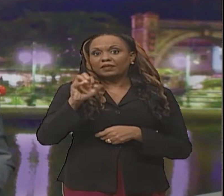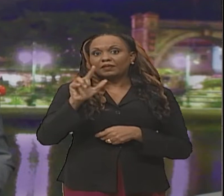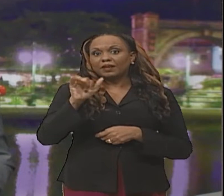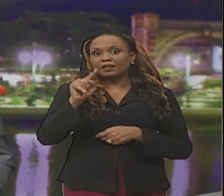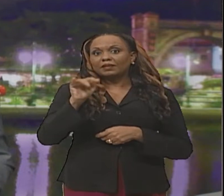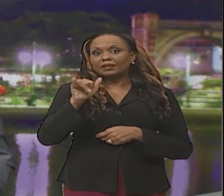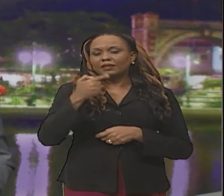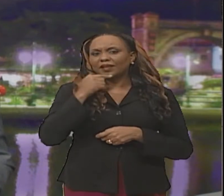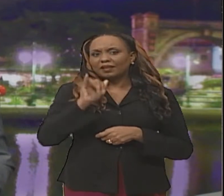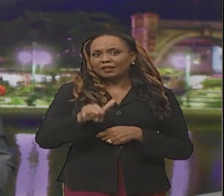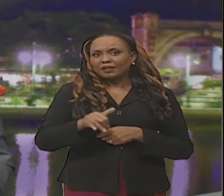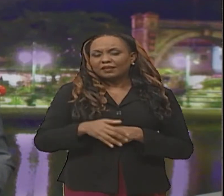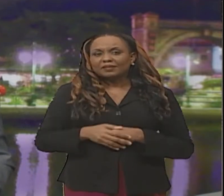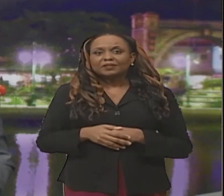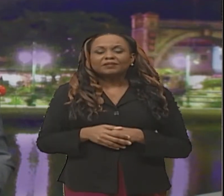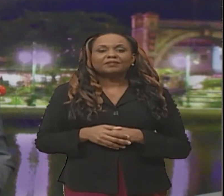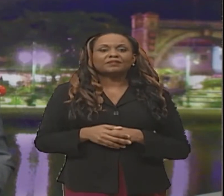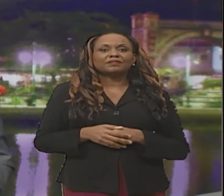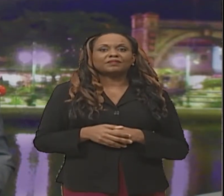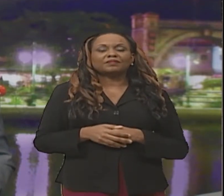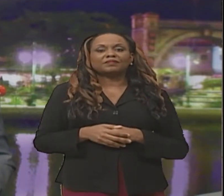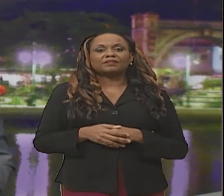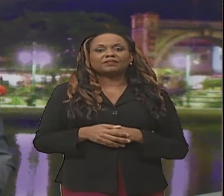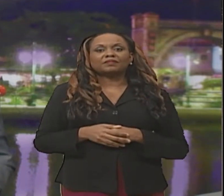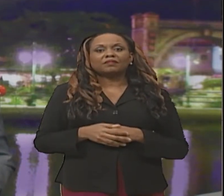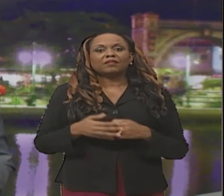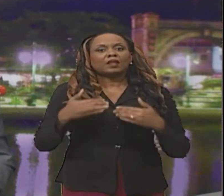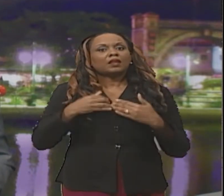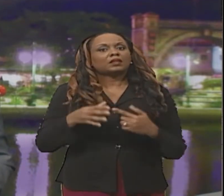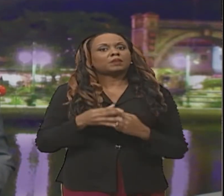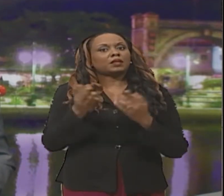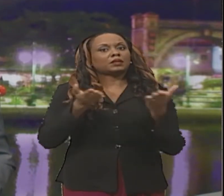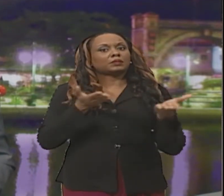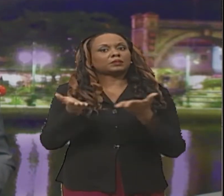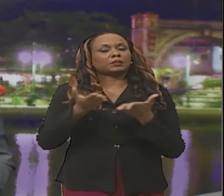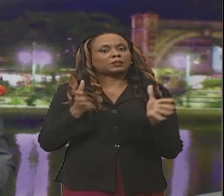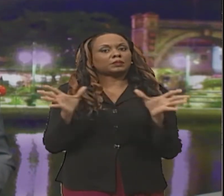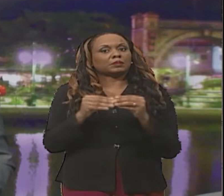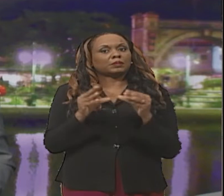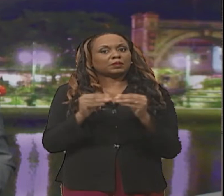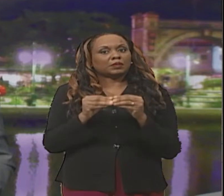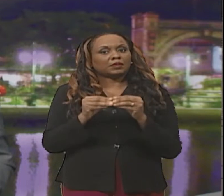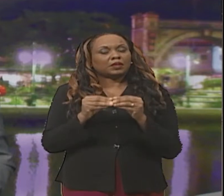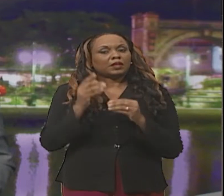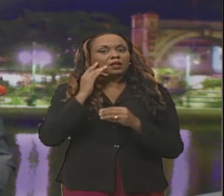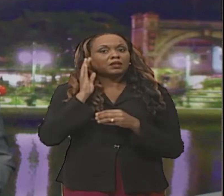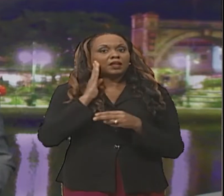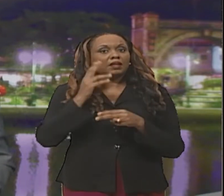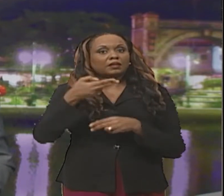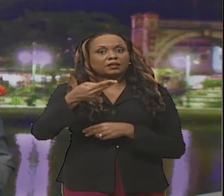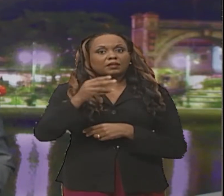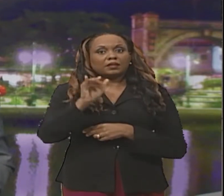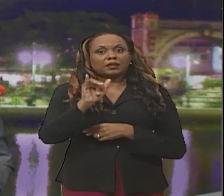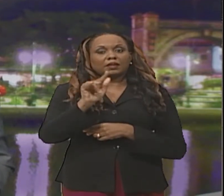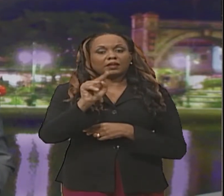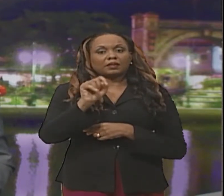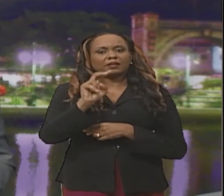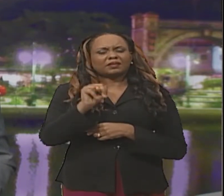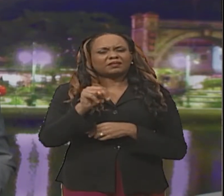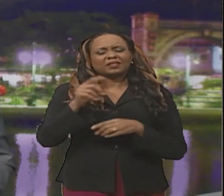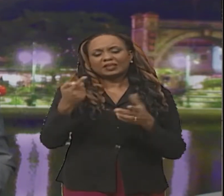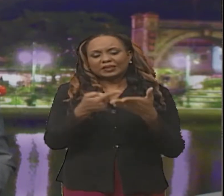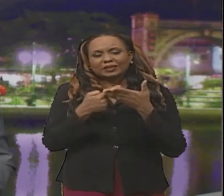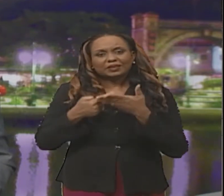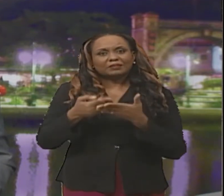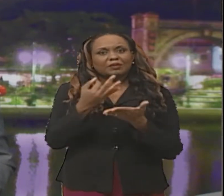services company held a special investor forum at the Hilton Barbados. The event, which attracted a large crowd of participants,